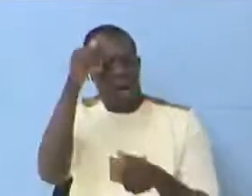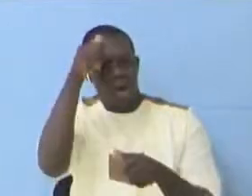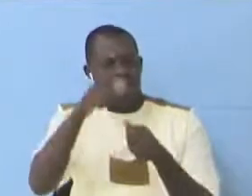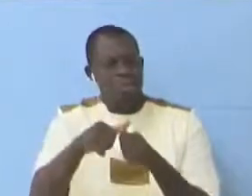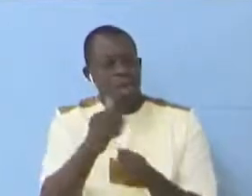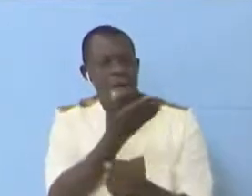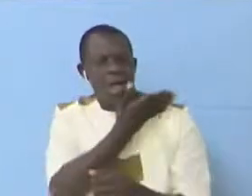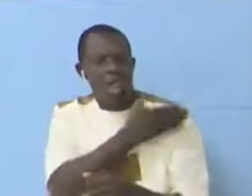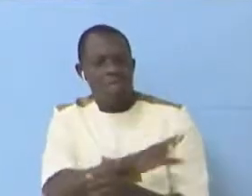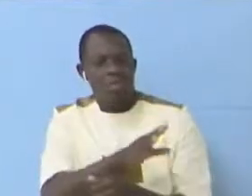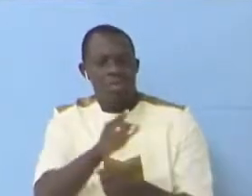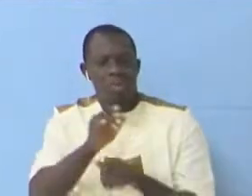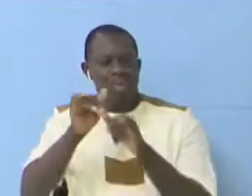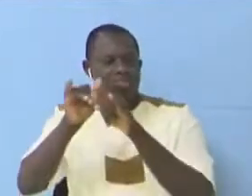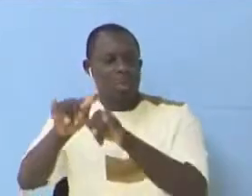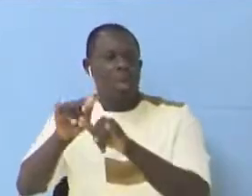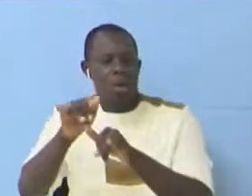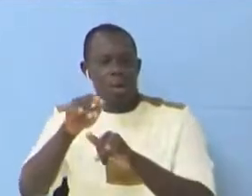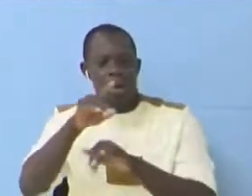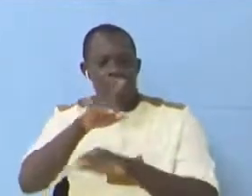Kairaba station.